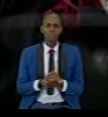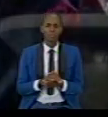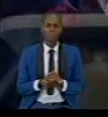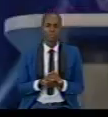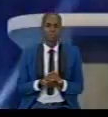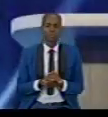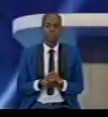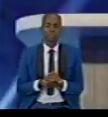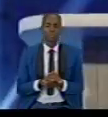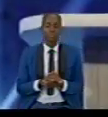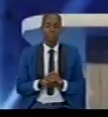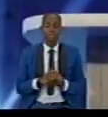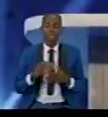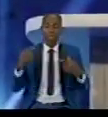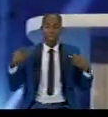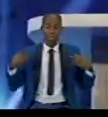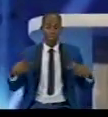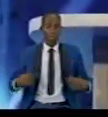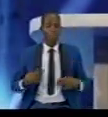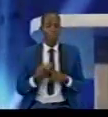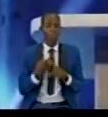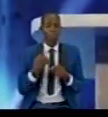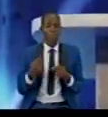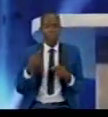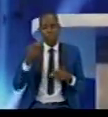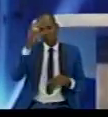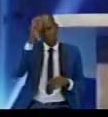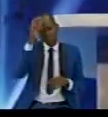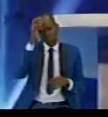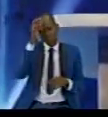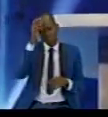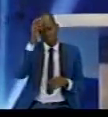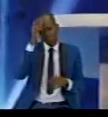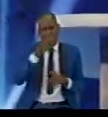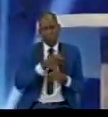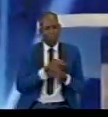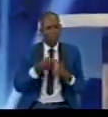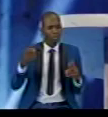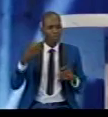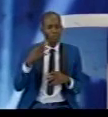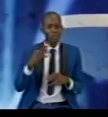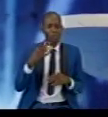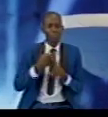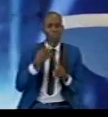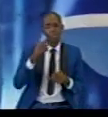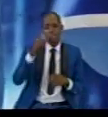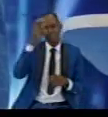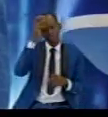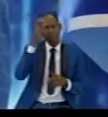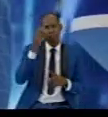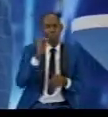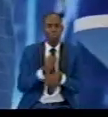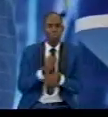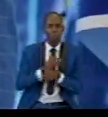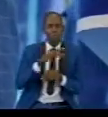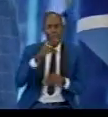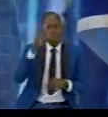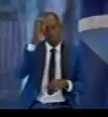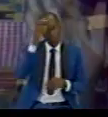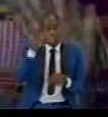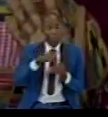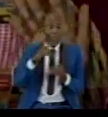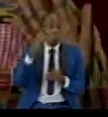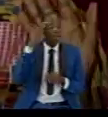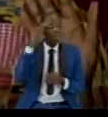Affliction of the devil torment of the devil walks of the devil in the Hedge